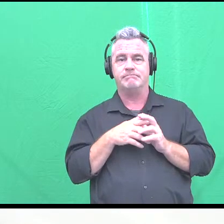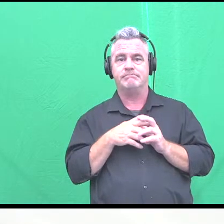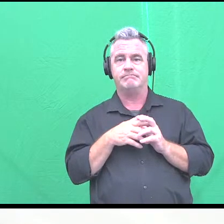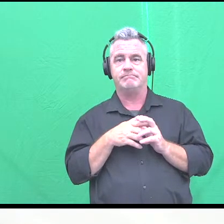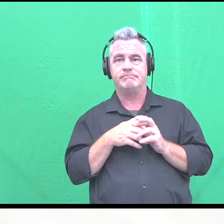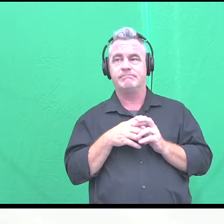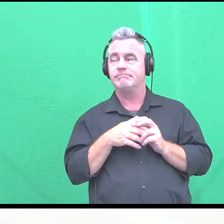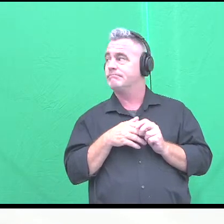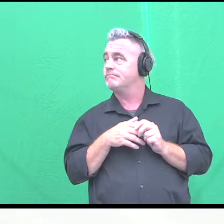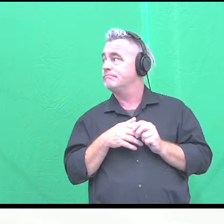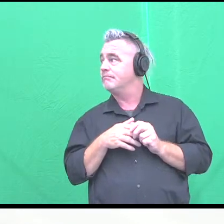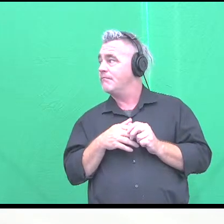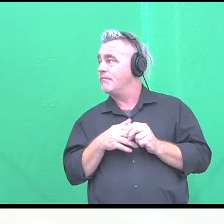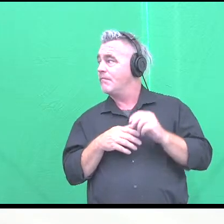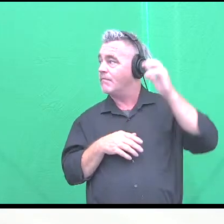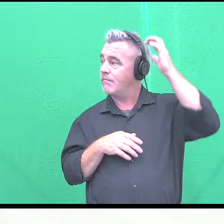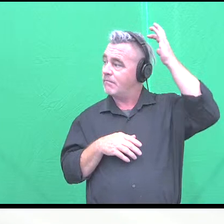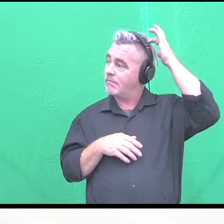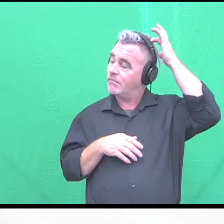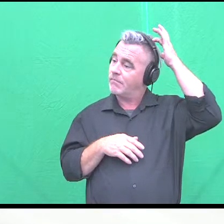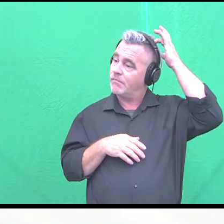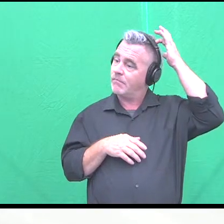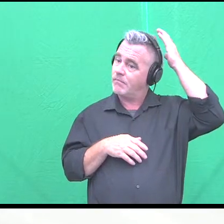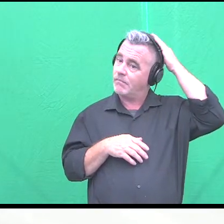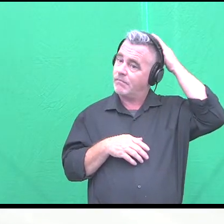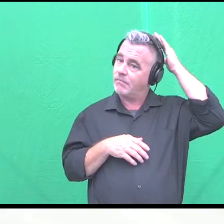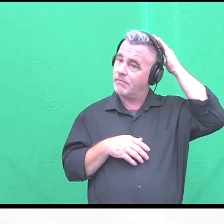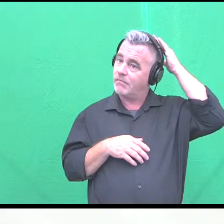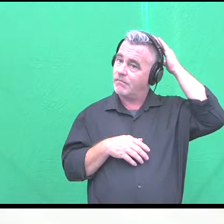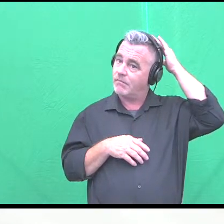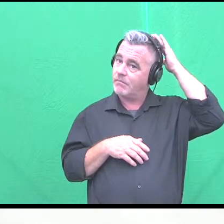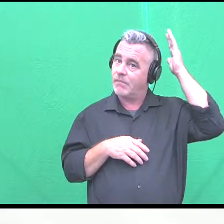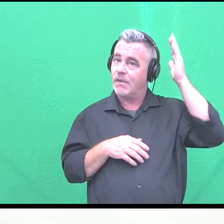Then we get into the auto dialer calls, and